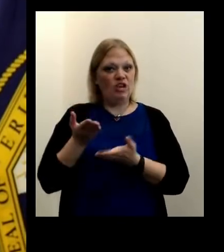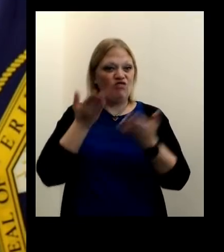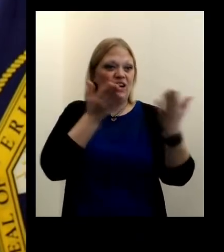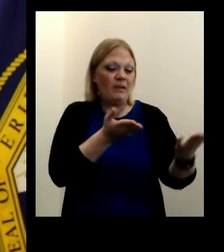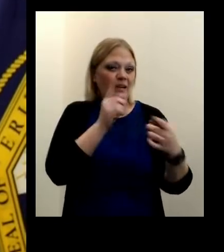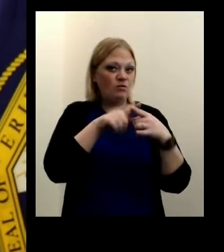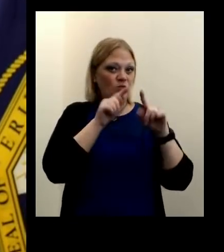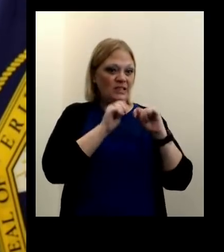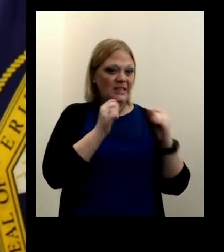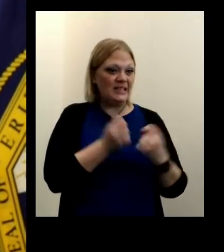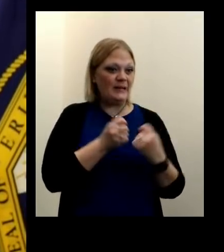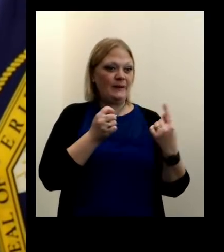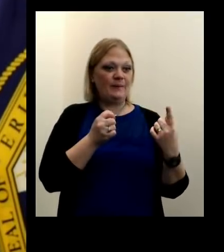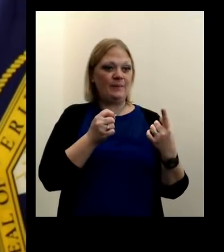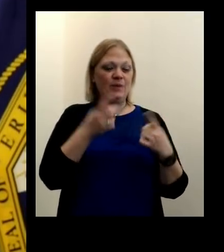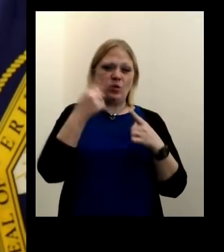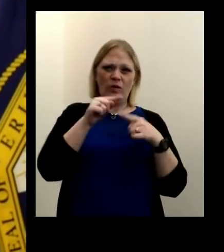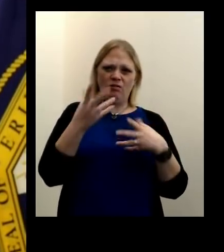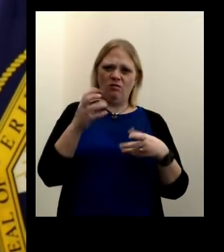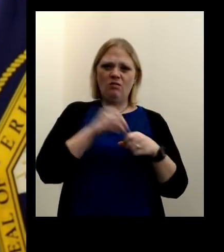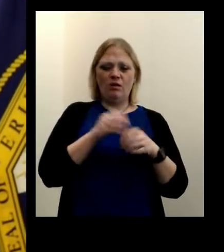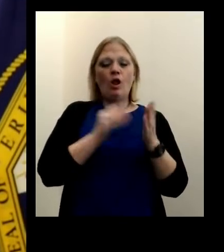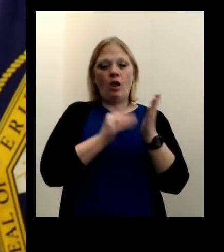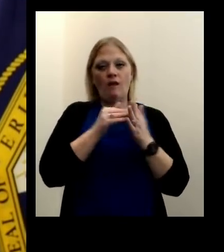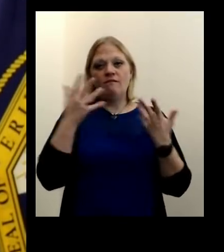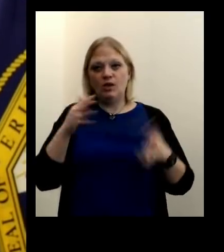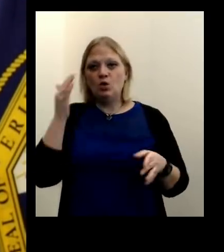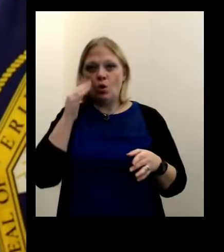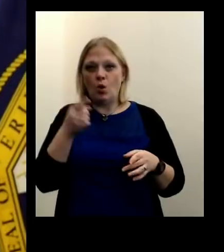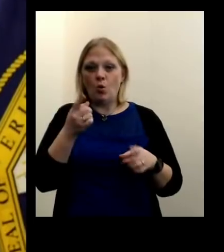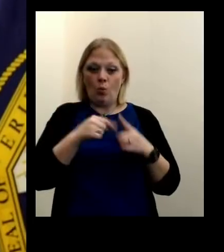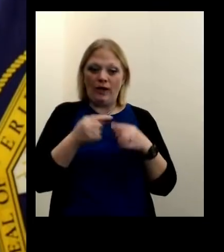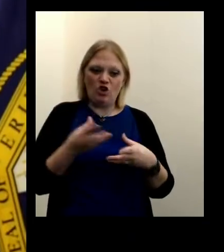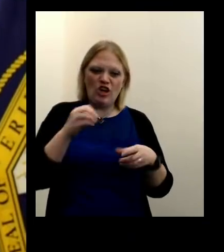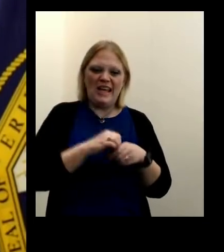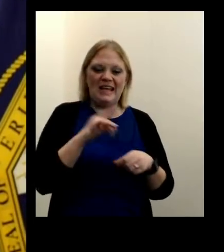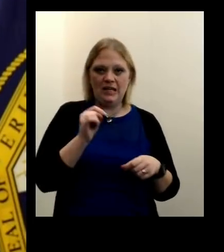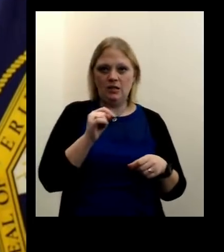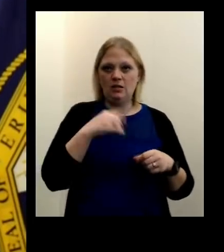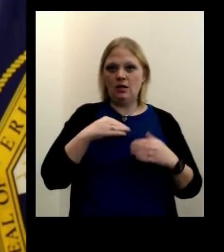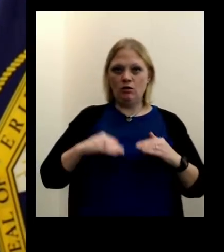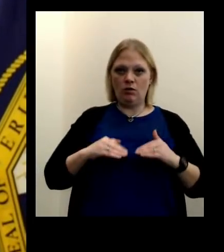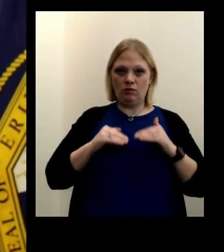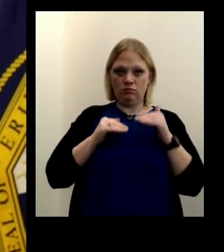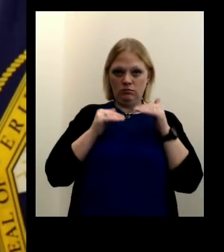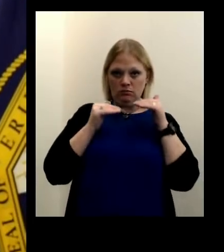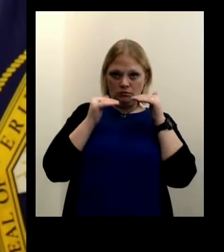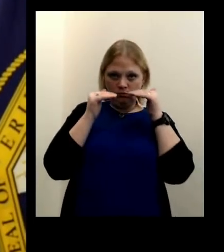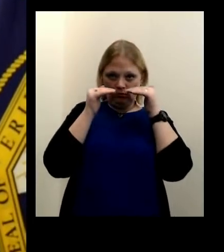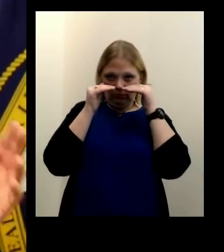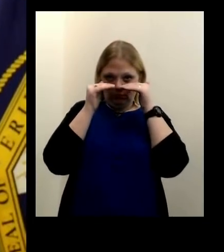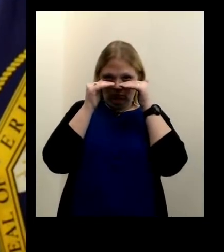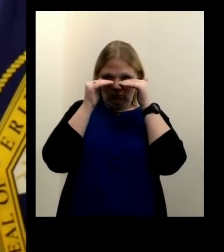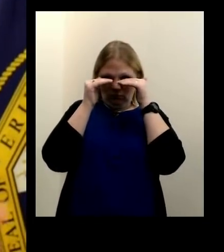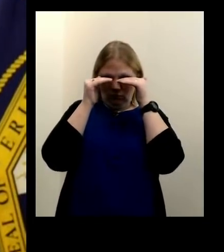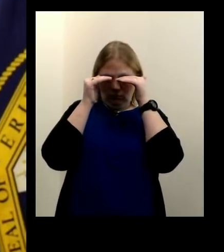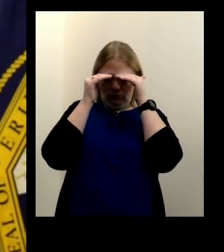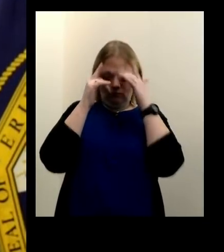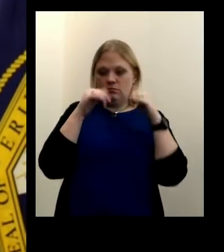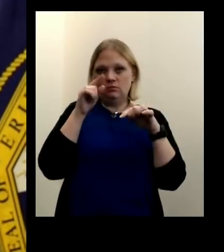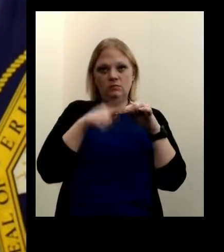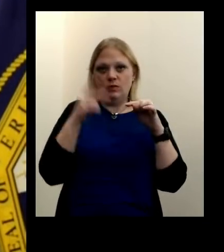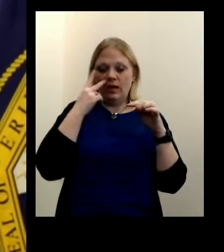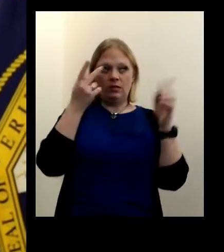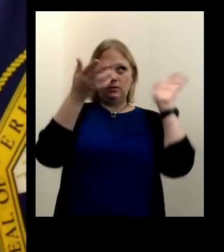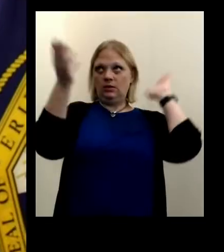to the team. Because when you're in it, as we often know, when you're in it and you're in it up to your eyeballs, you don't always see everything that's going on